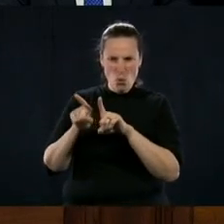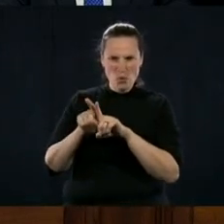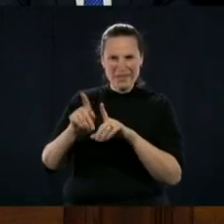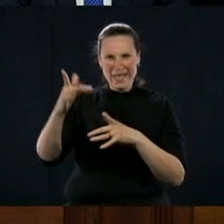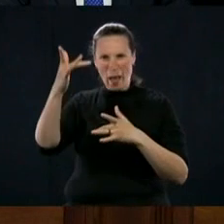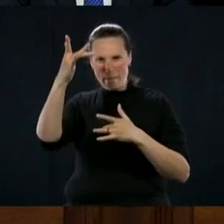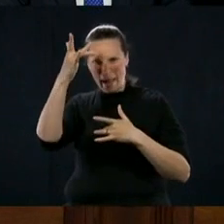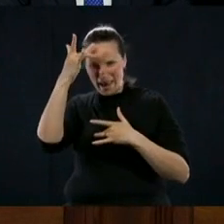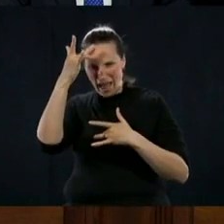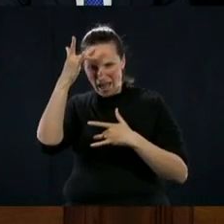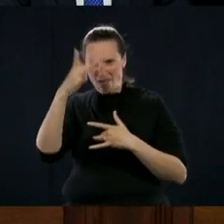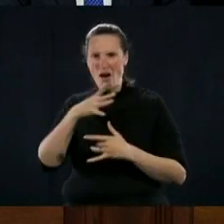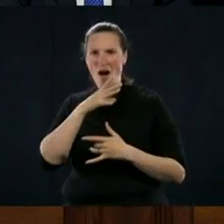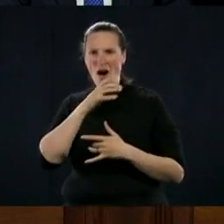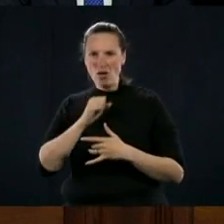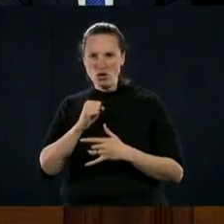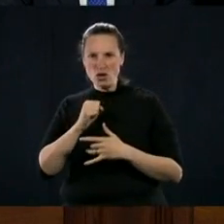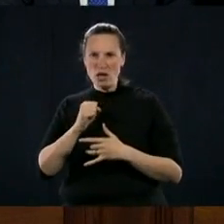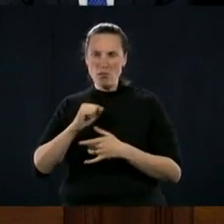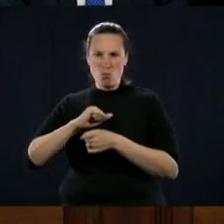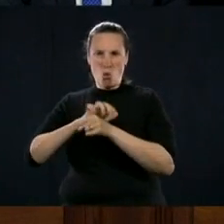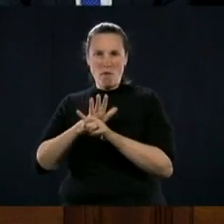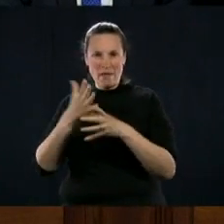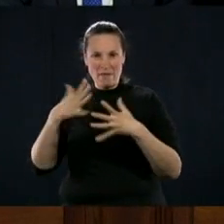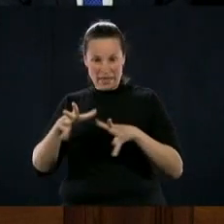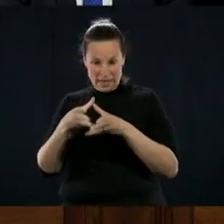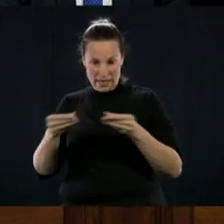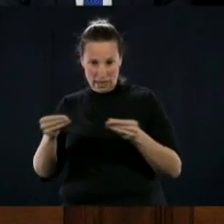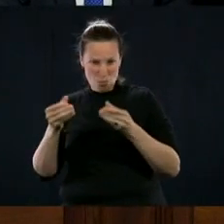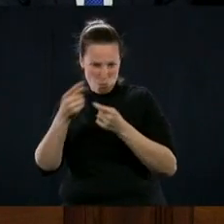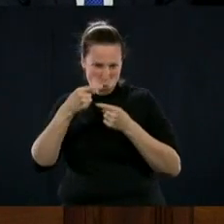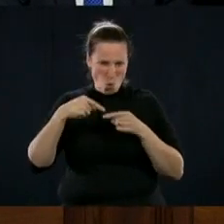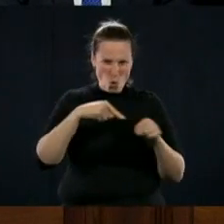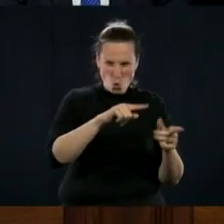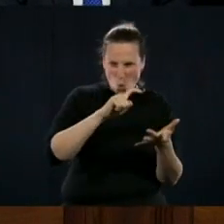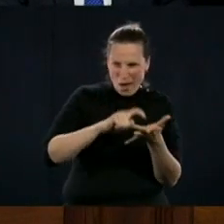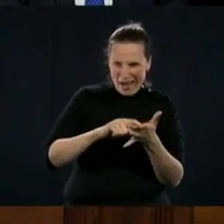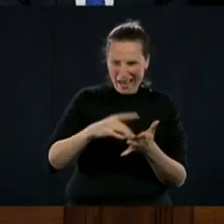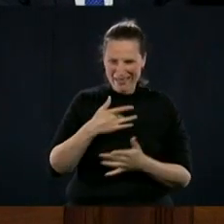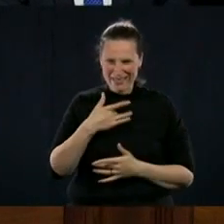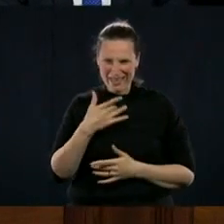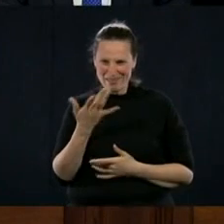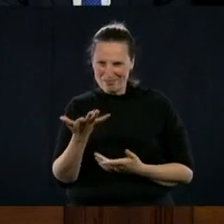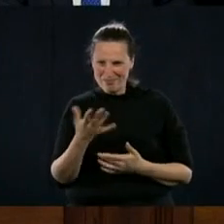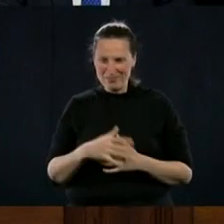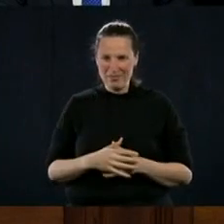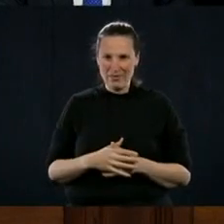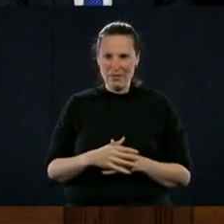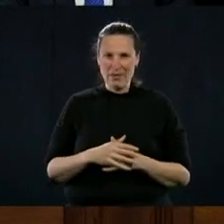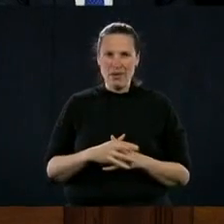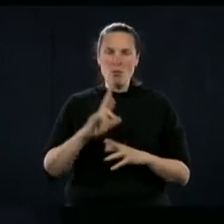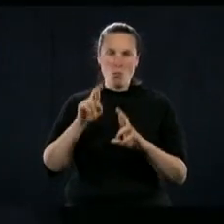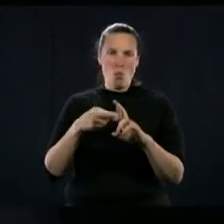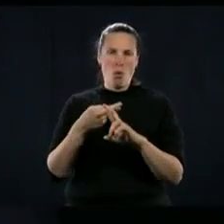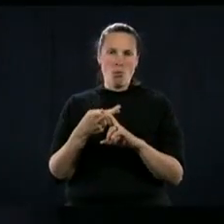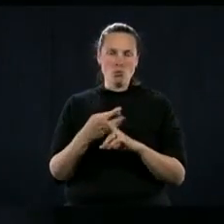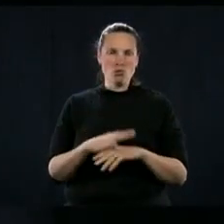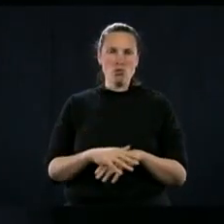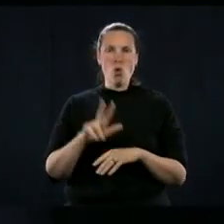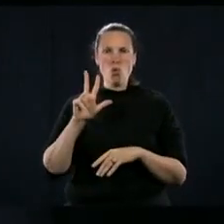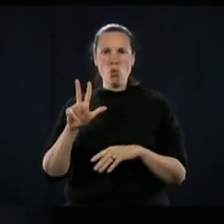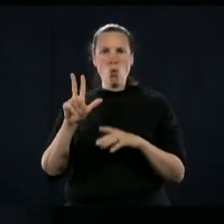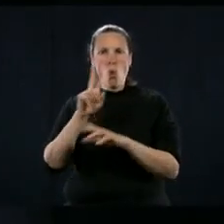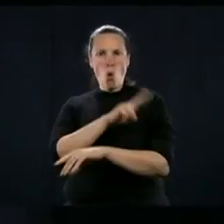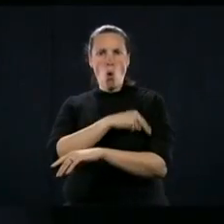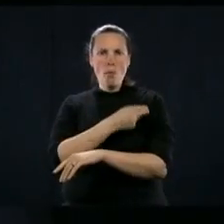up. How is it possible to send back those people who are older, who are cured, but who are still there? Well, generally speaking, we want to, and I